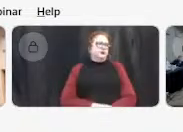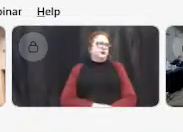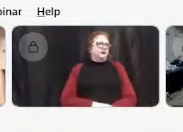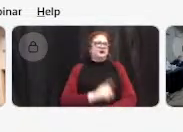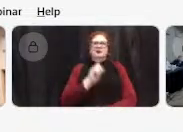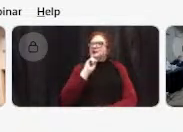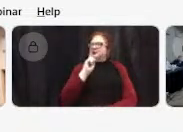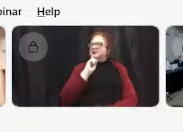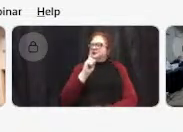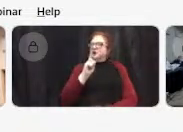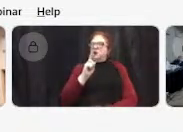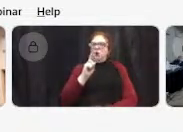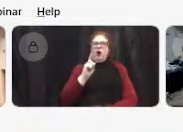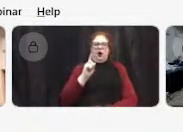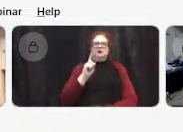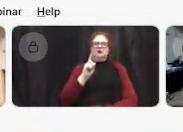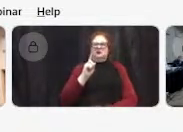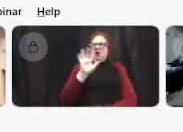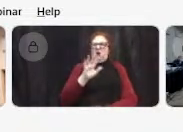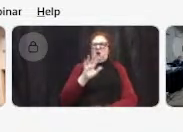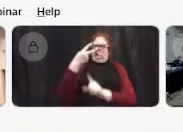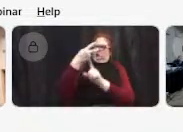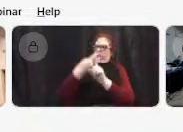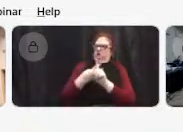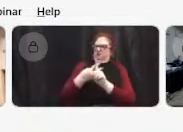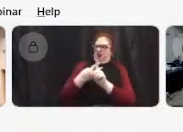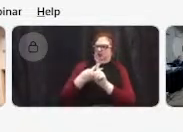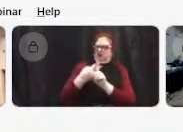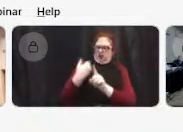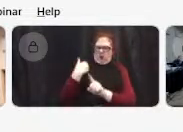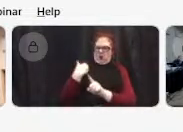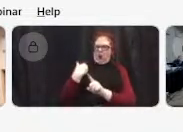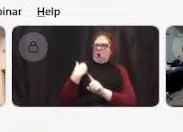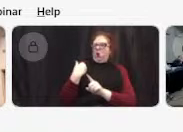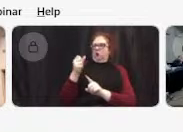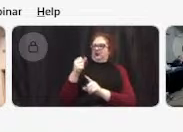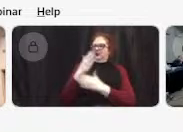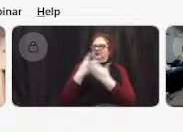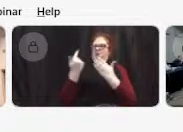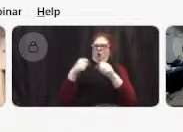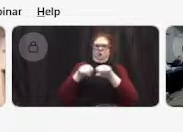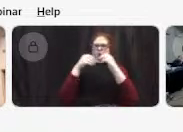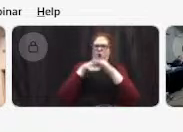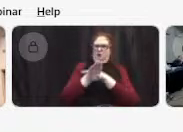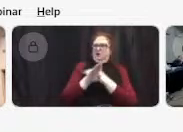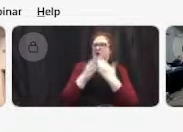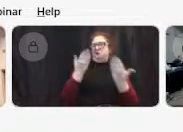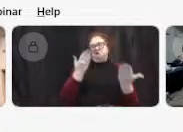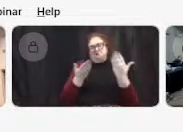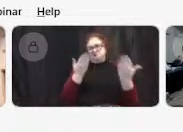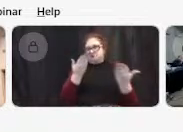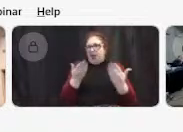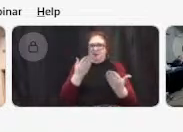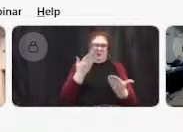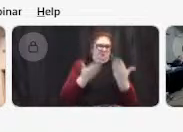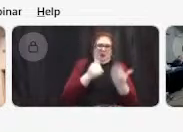about 2 months ago, there was a break-in. It may or may not have been targeted because it was a short-term rental.